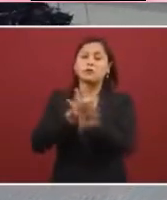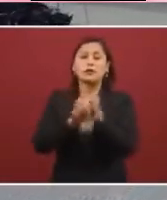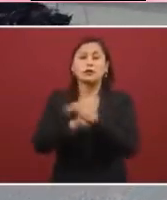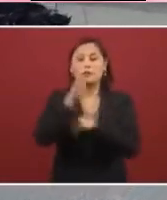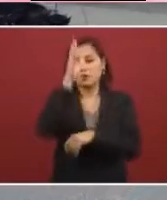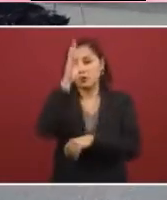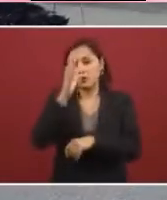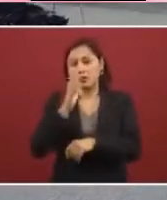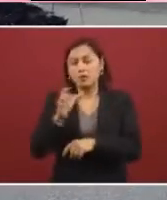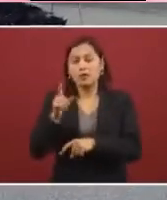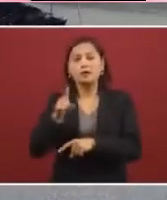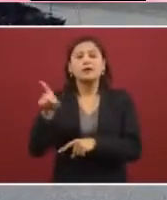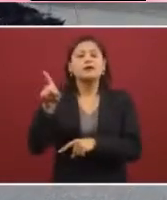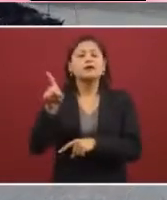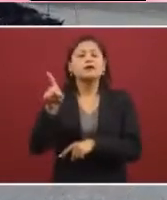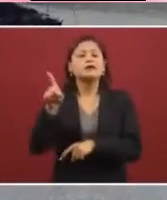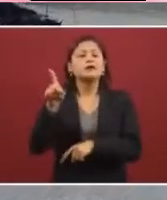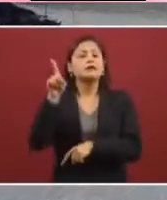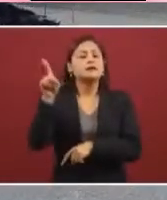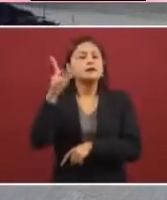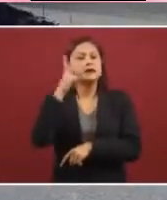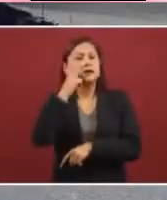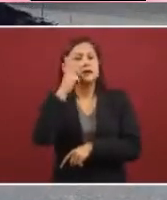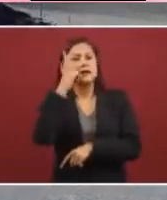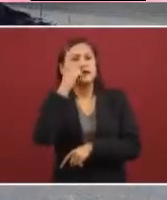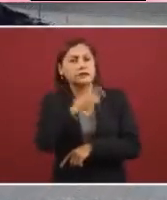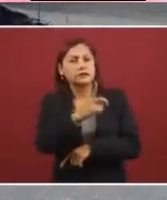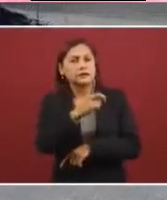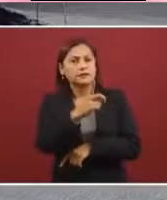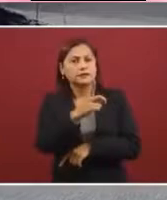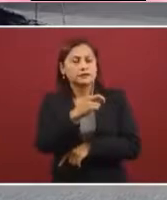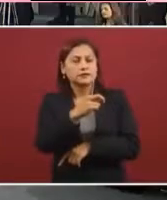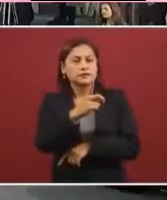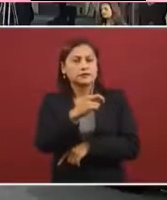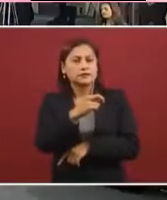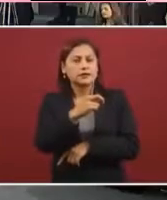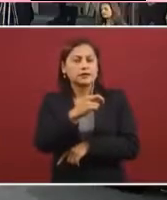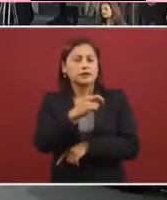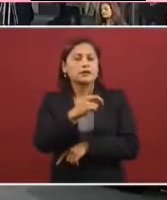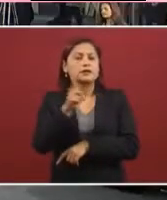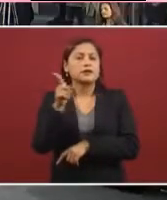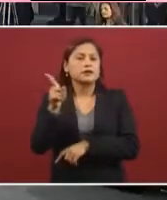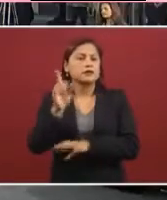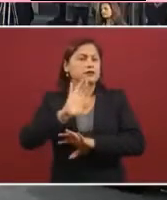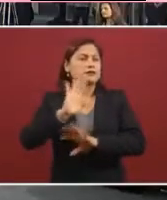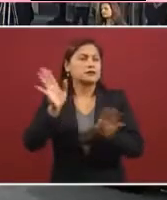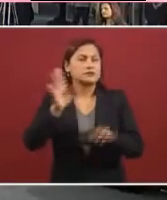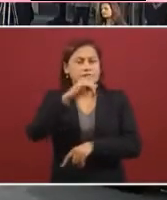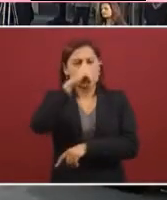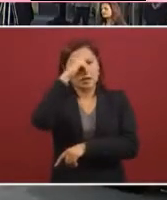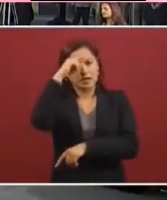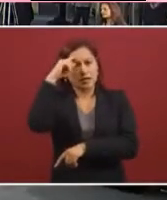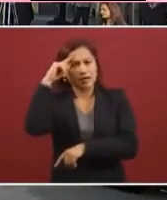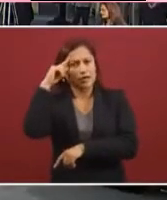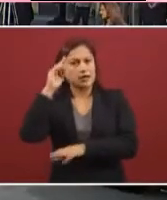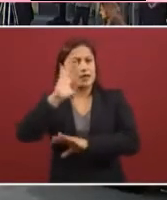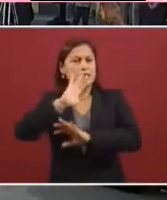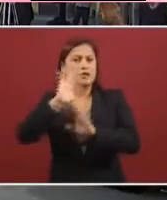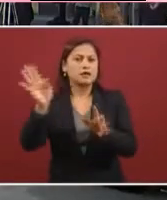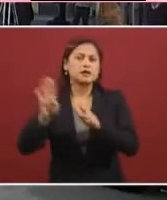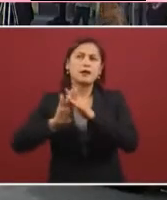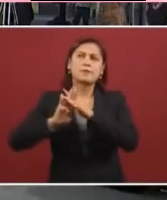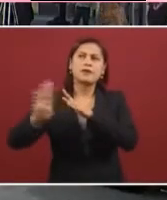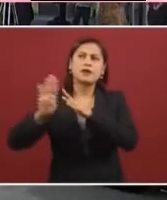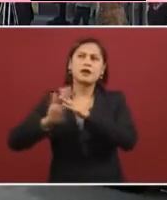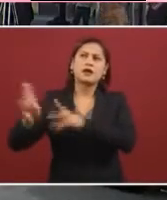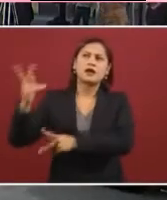that in Coahuila, they're saying they will not be receiving any more